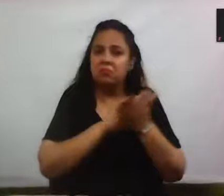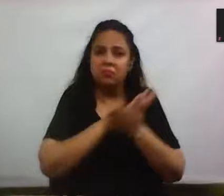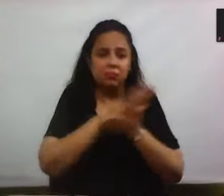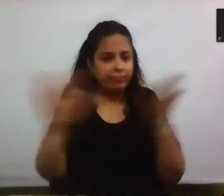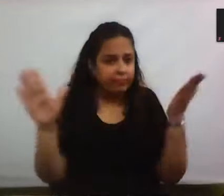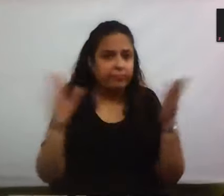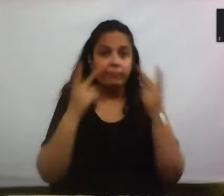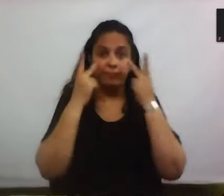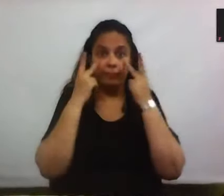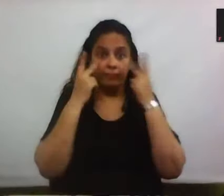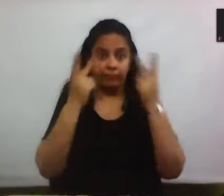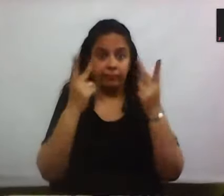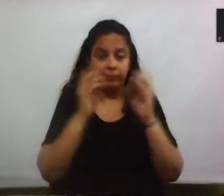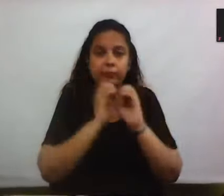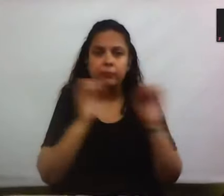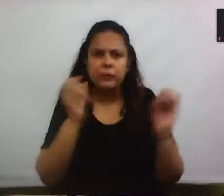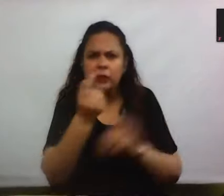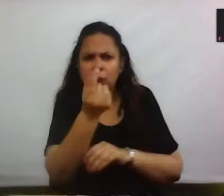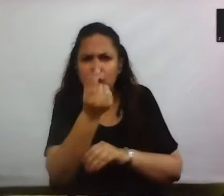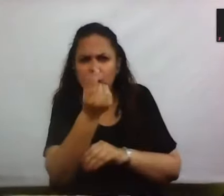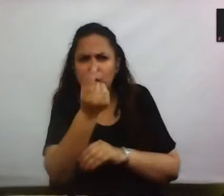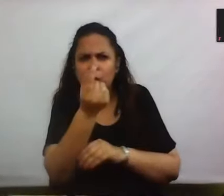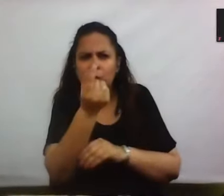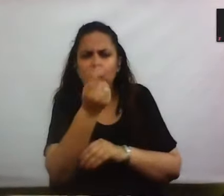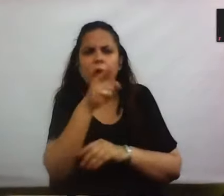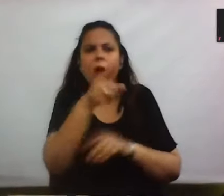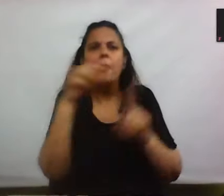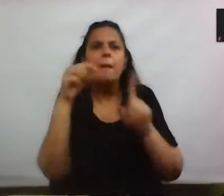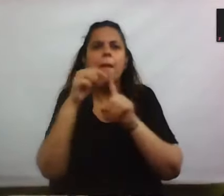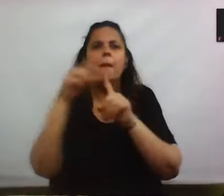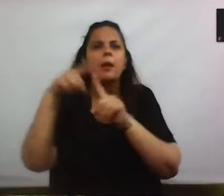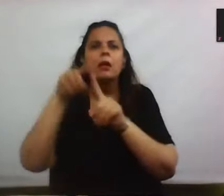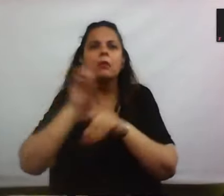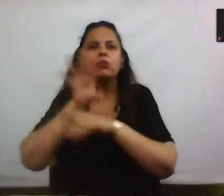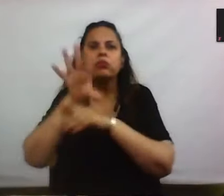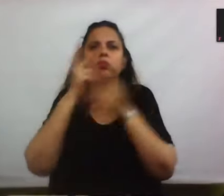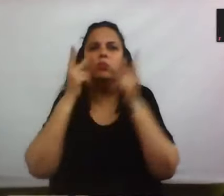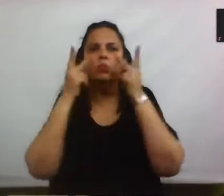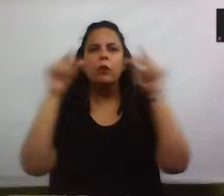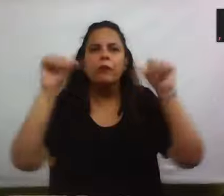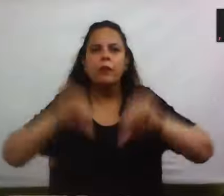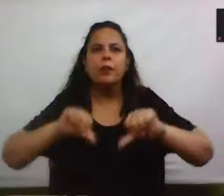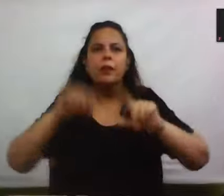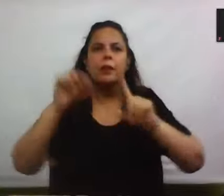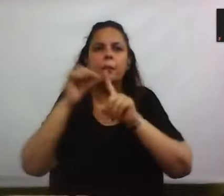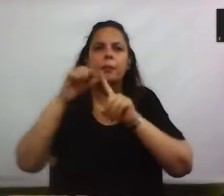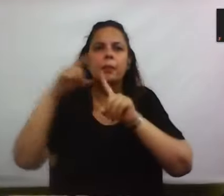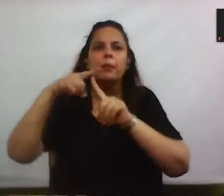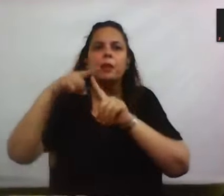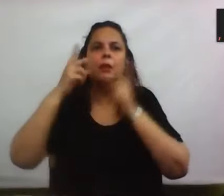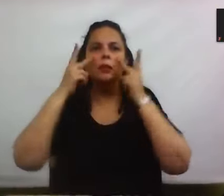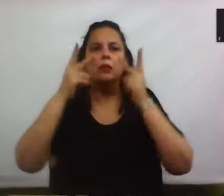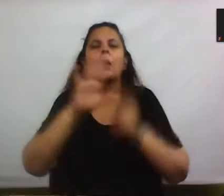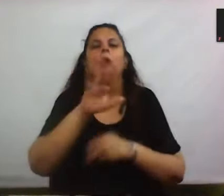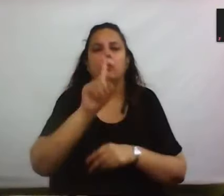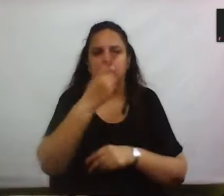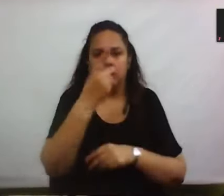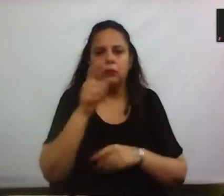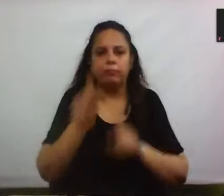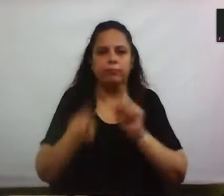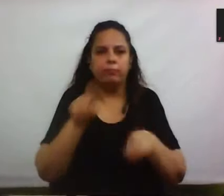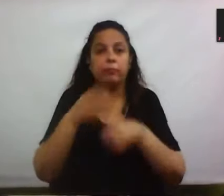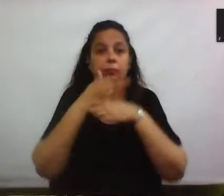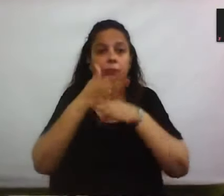visual... excuse me ma'am, aapka PPT visible nahi hua hai yahan par abhi tak. One minute. You need to share